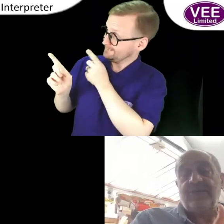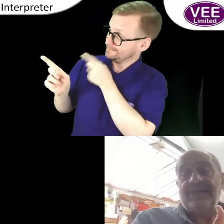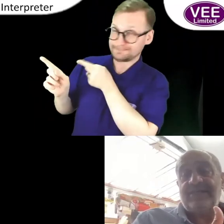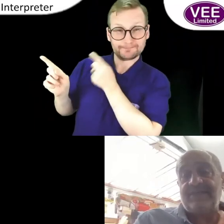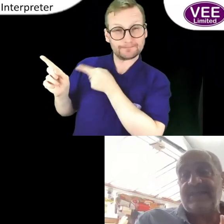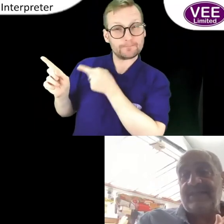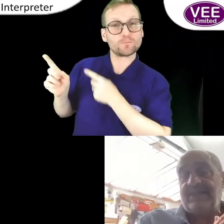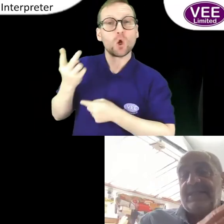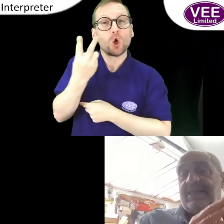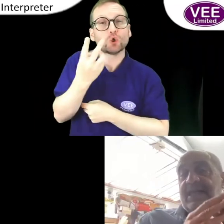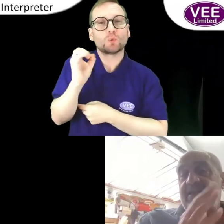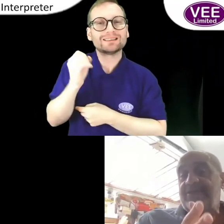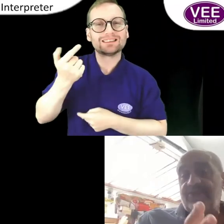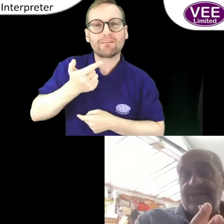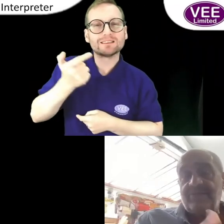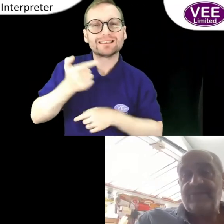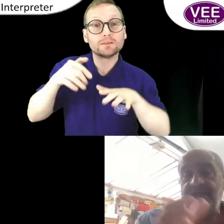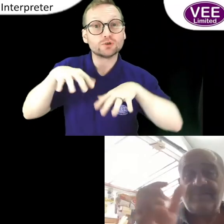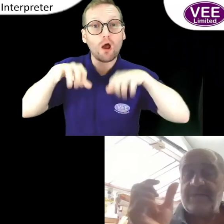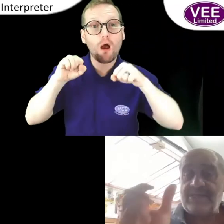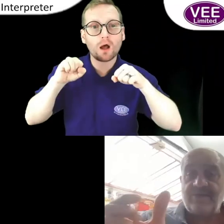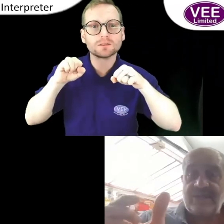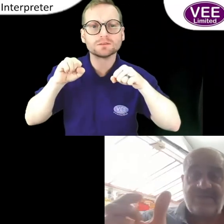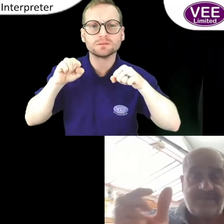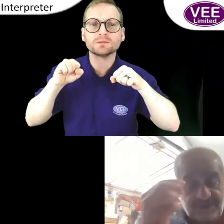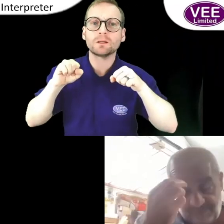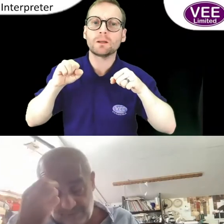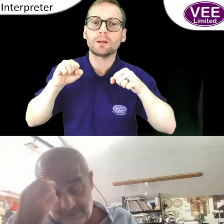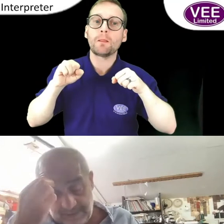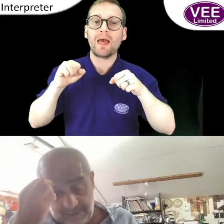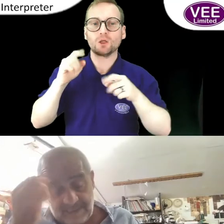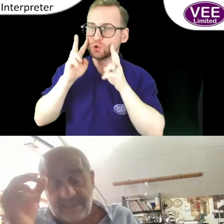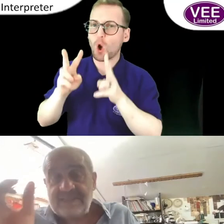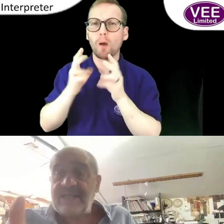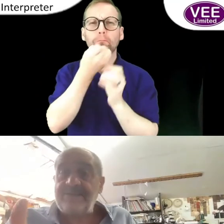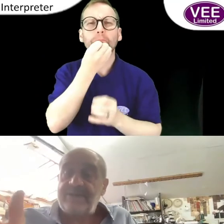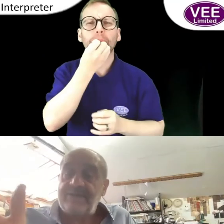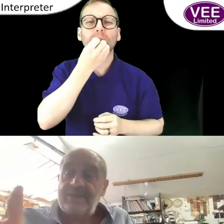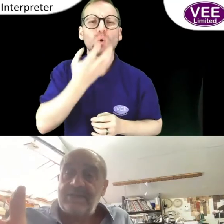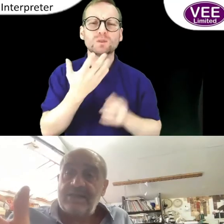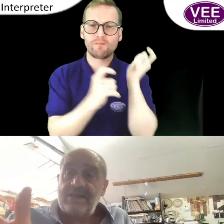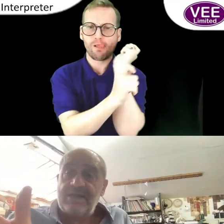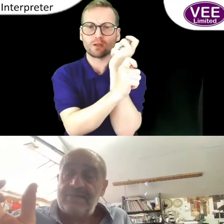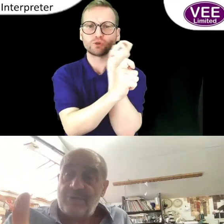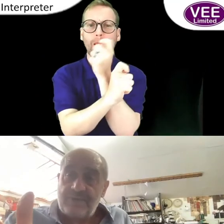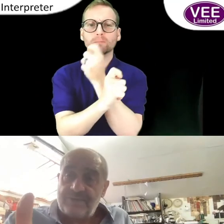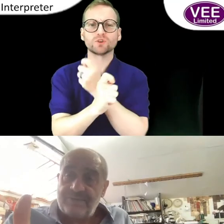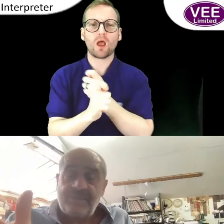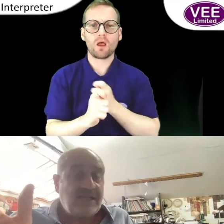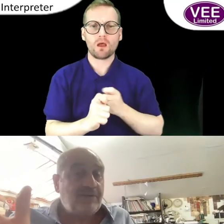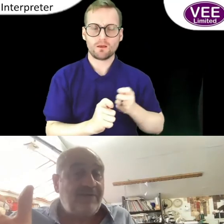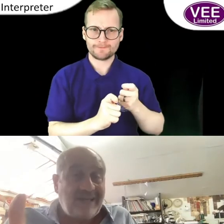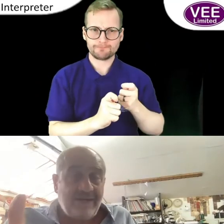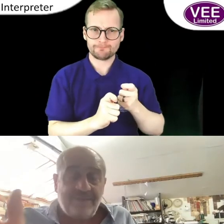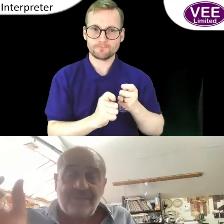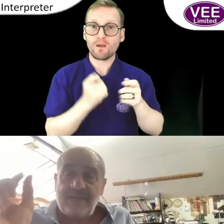in 2017 at the Fitzwilliam Museum. I saw this very beautiful sculpture, boat